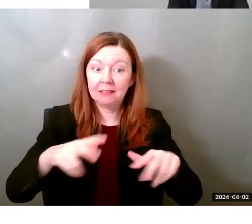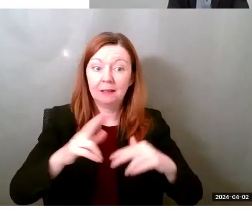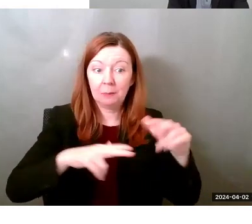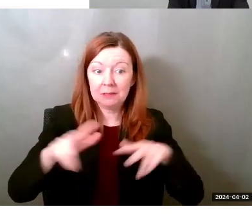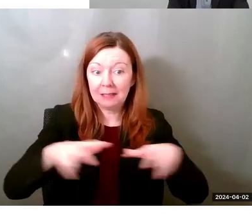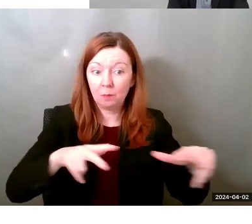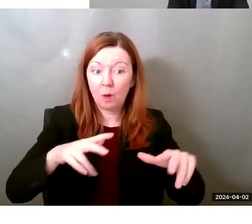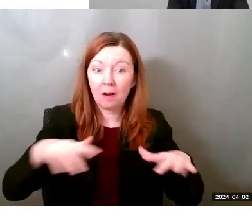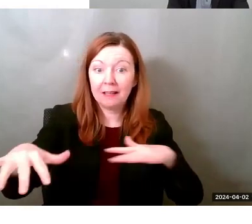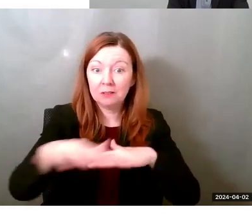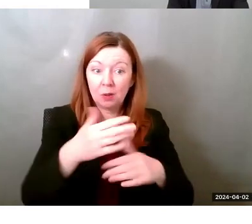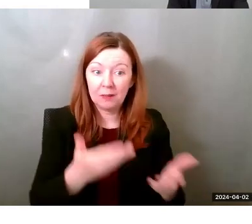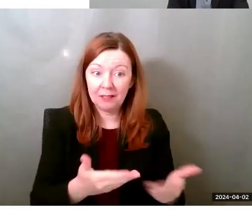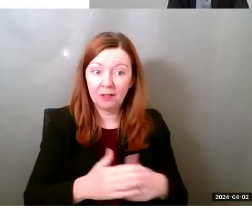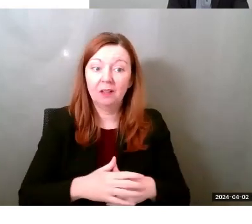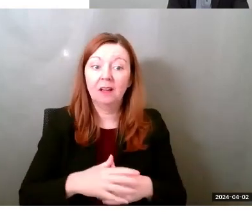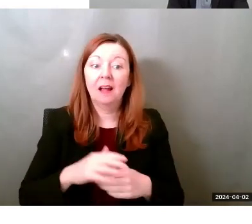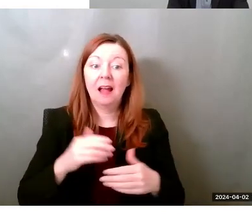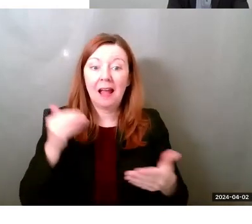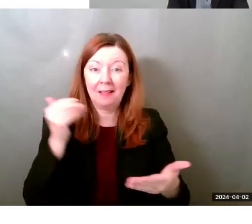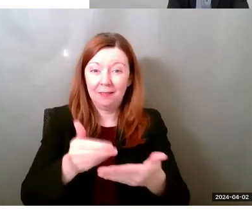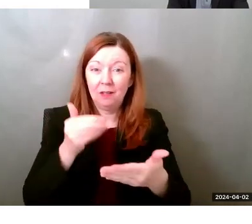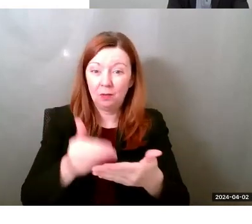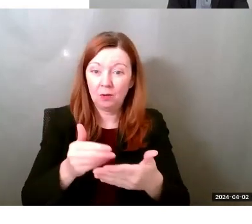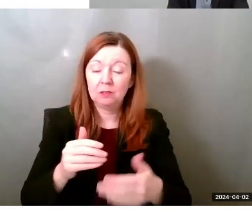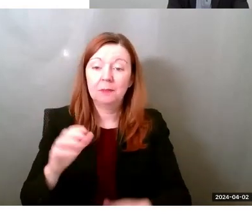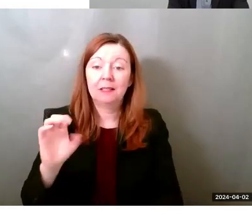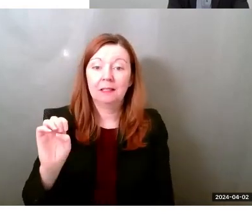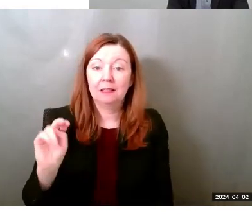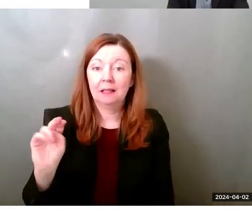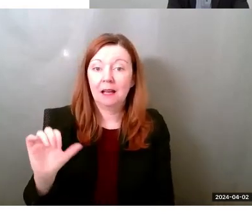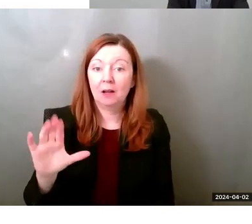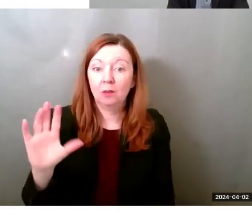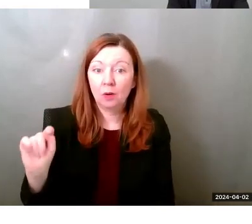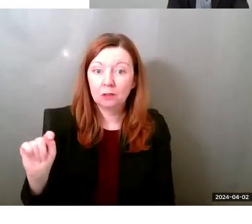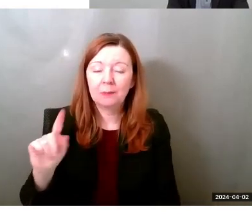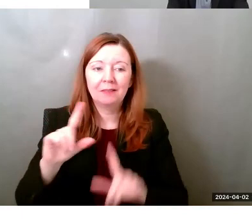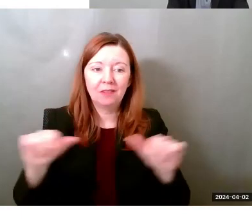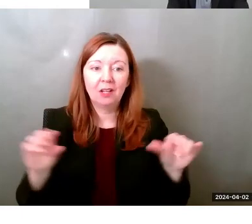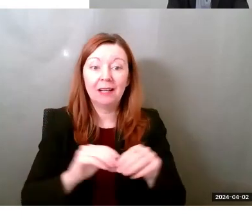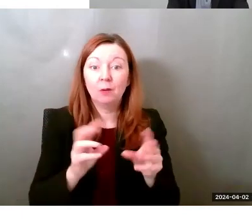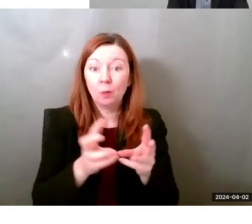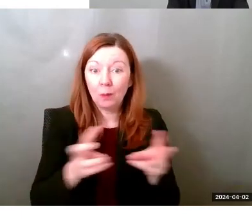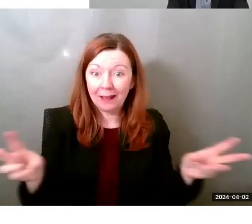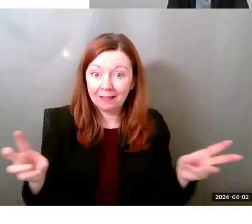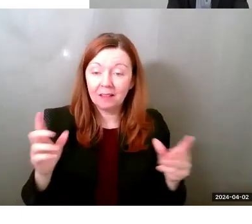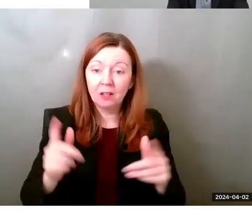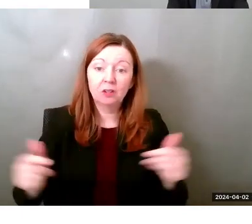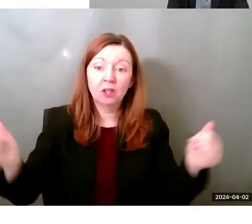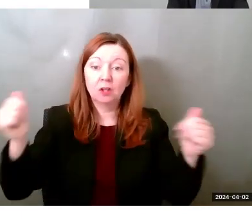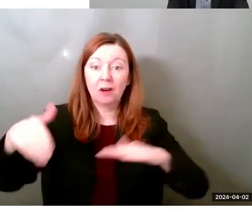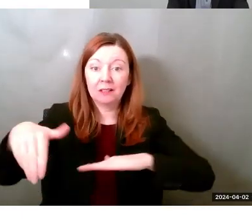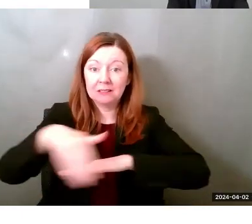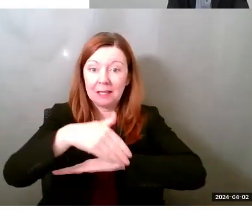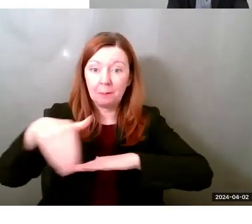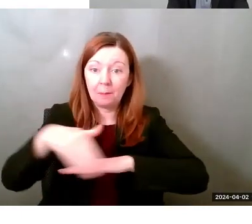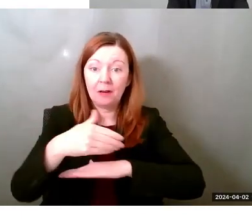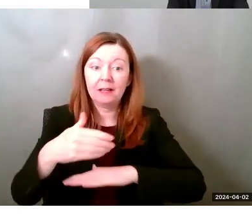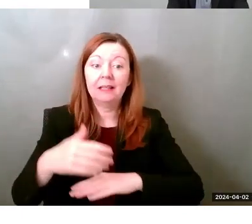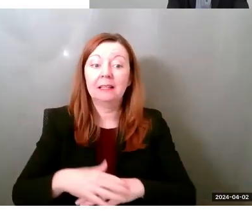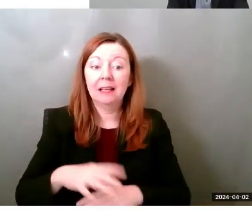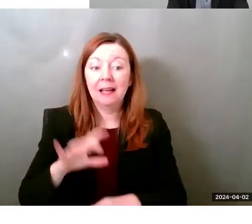here, and the encroachment zone. The encroachment zones vary in width, with the largest located at Market Street at 8 feet